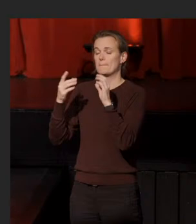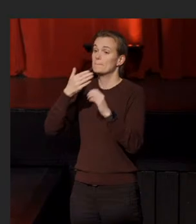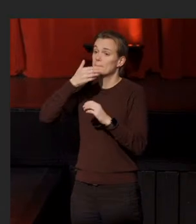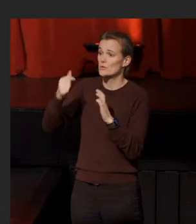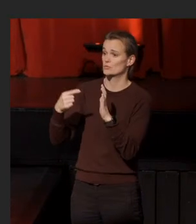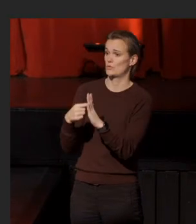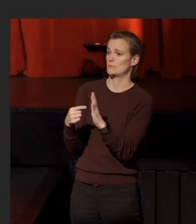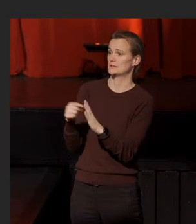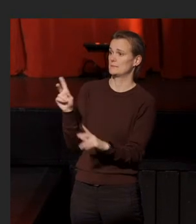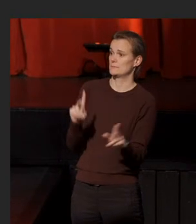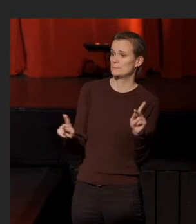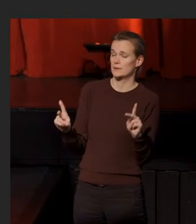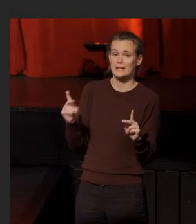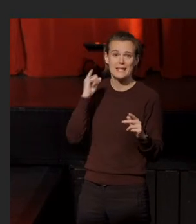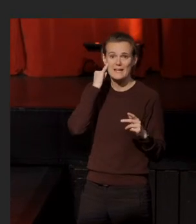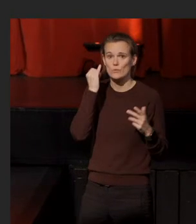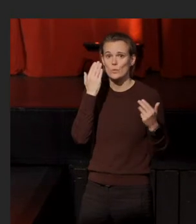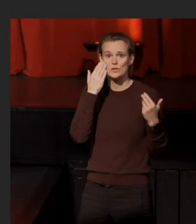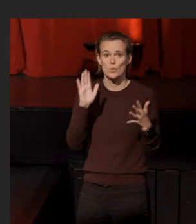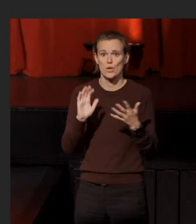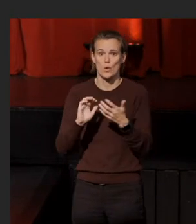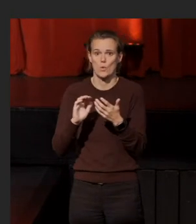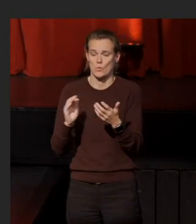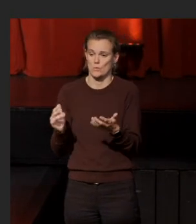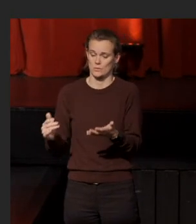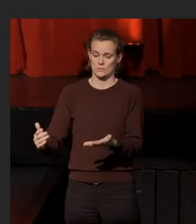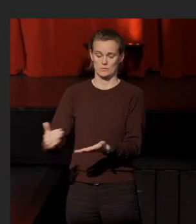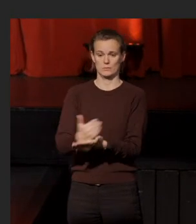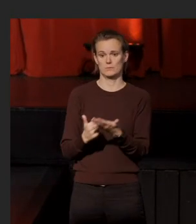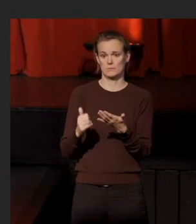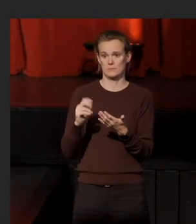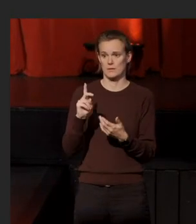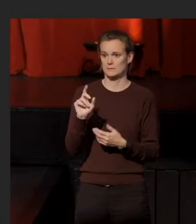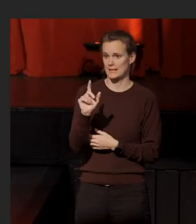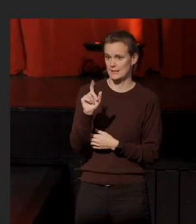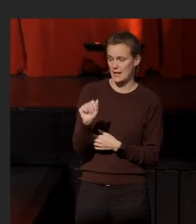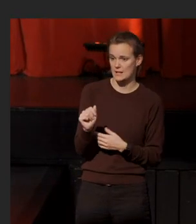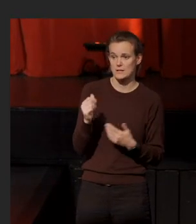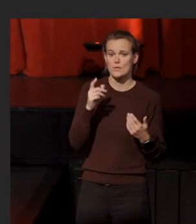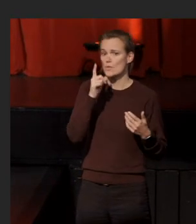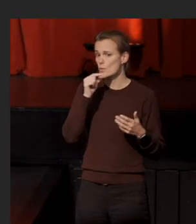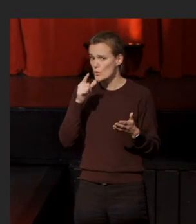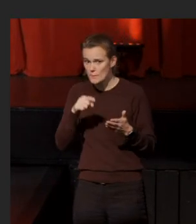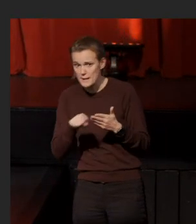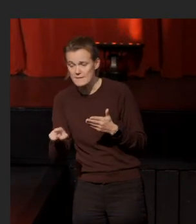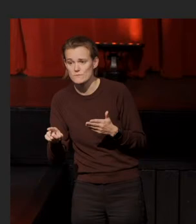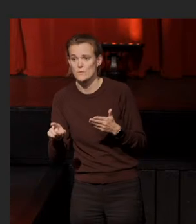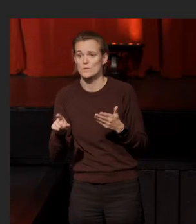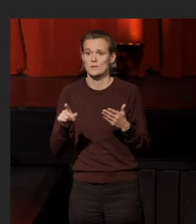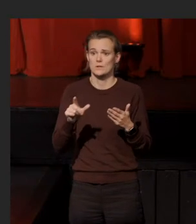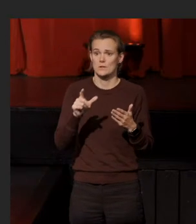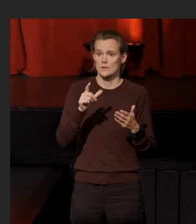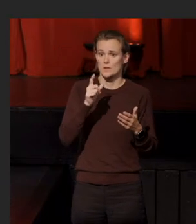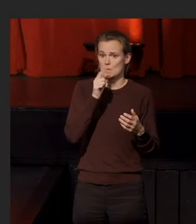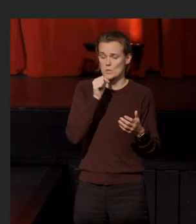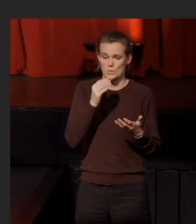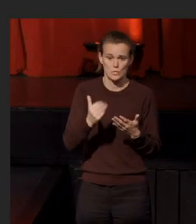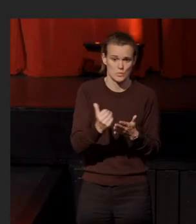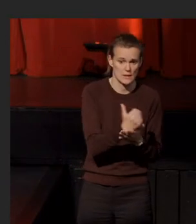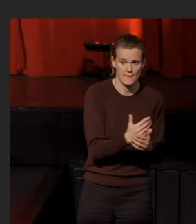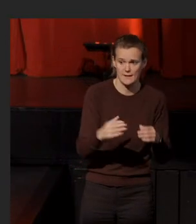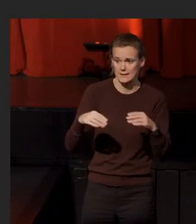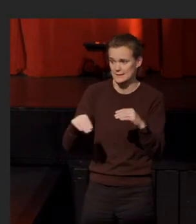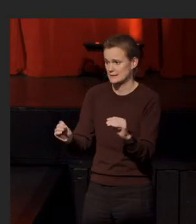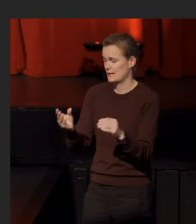that data has been collected, when we don't know whether or not it's been paid for, when we don't know who it's being shared with, that's when I think the